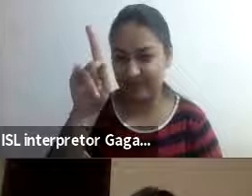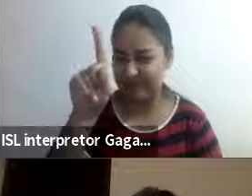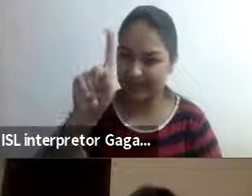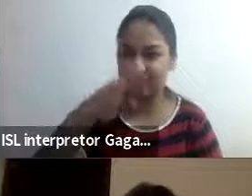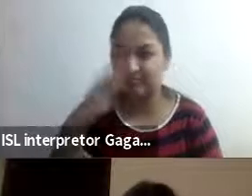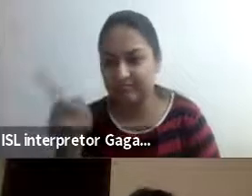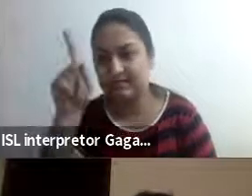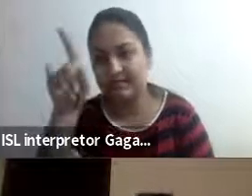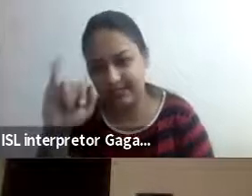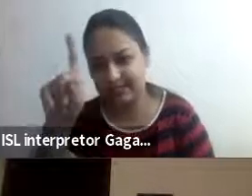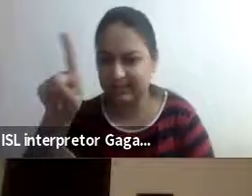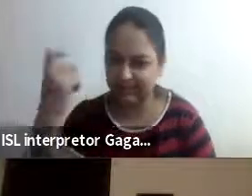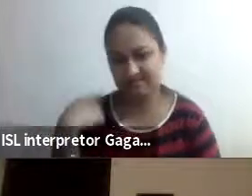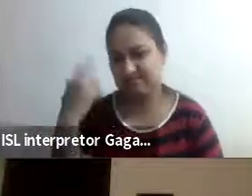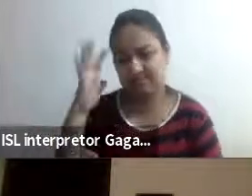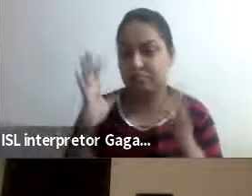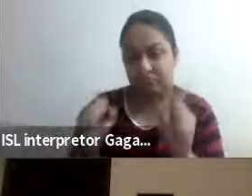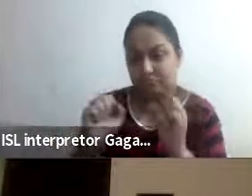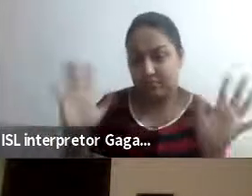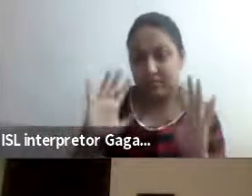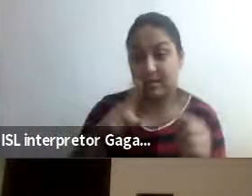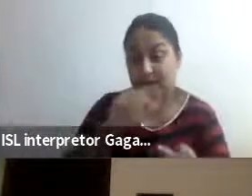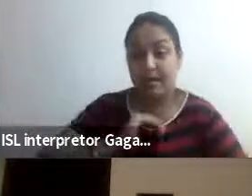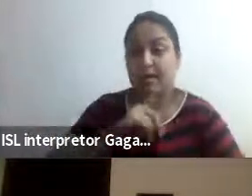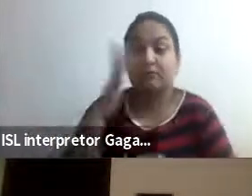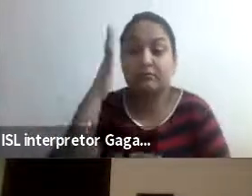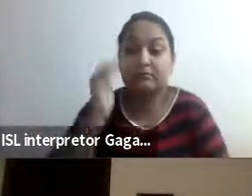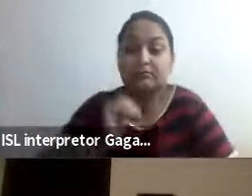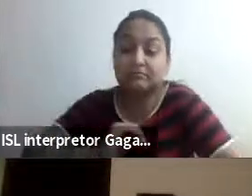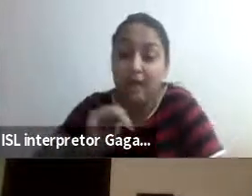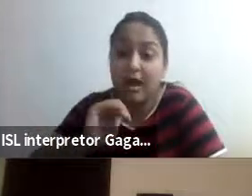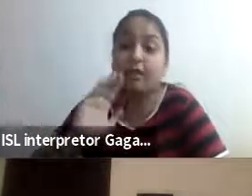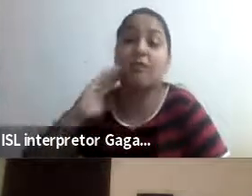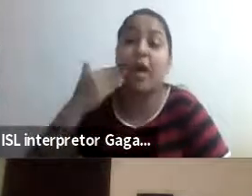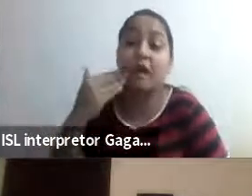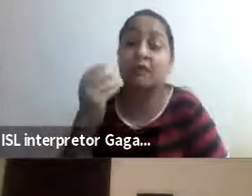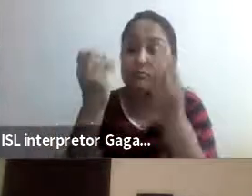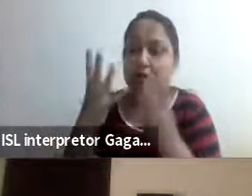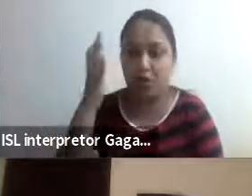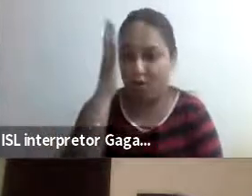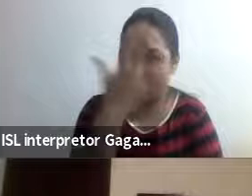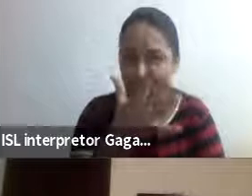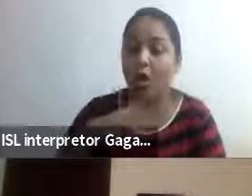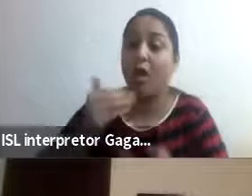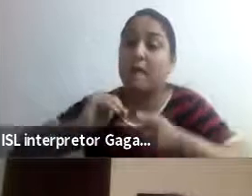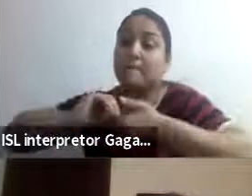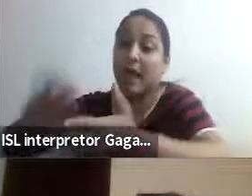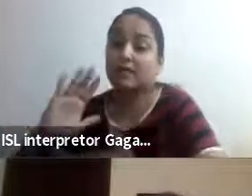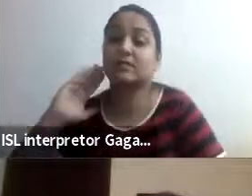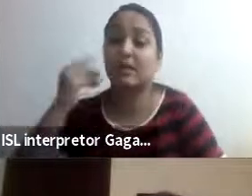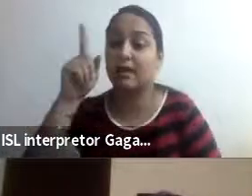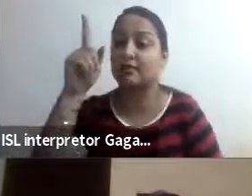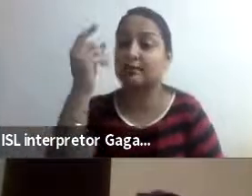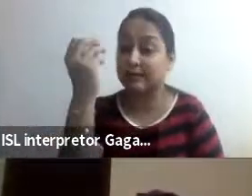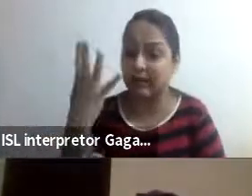17, we can't be sure because she's not sure of her birth date or her marriage age. but perhaps by our